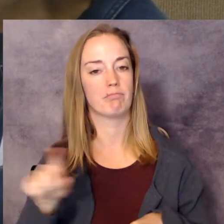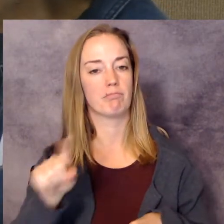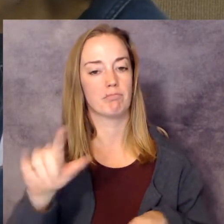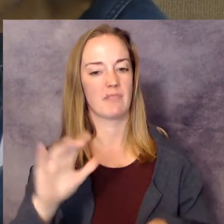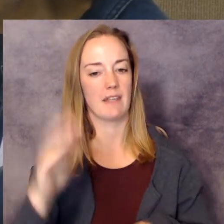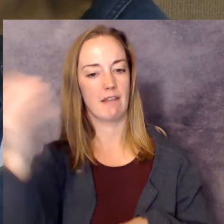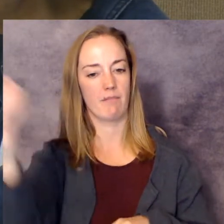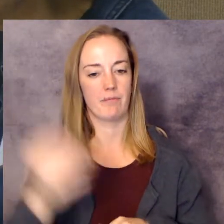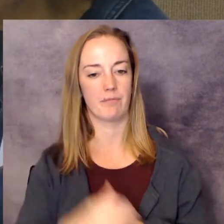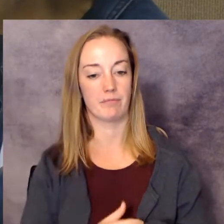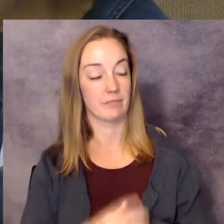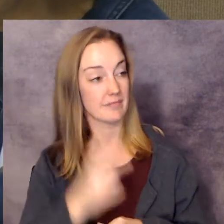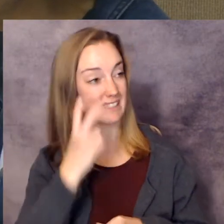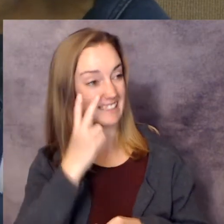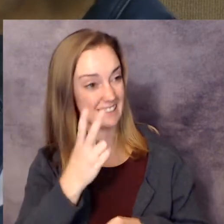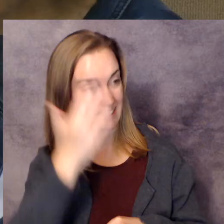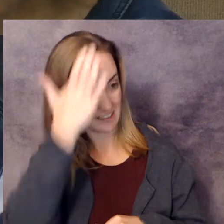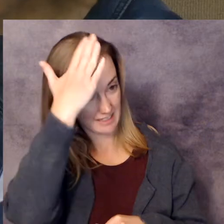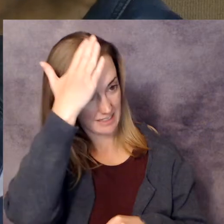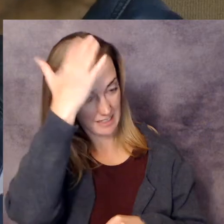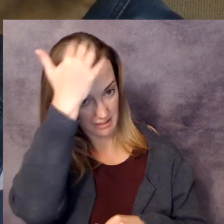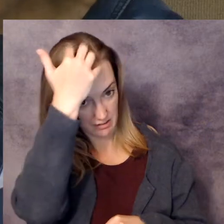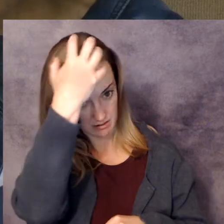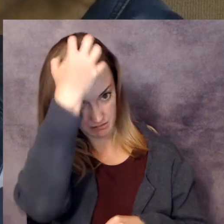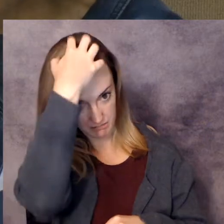See, there they are on top of his head.